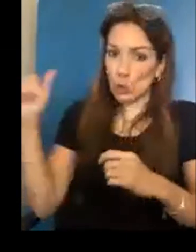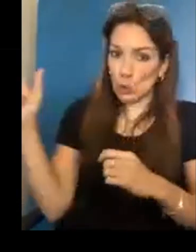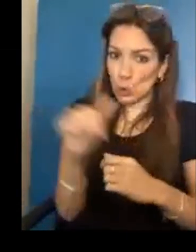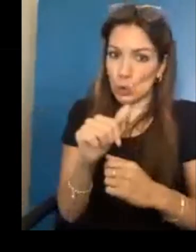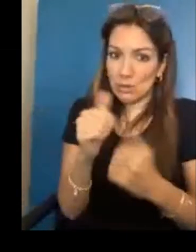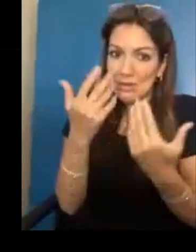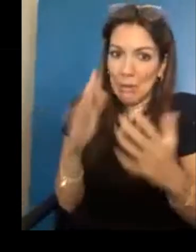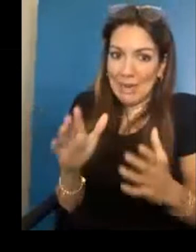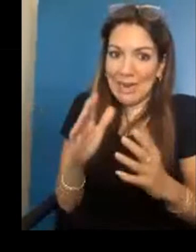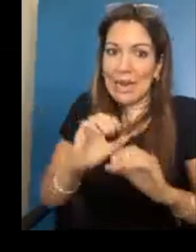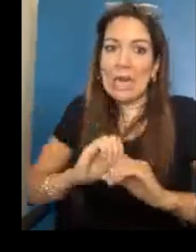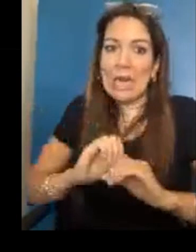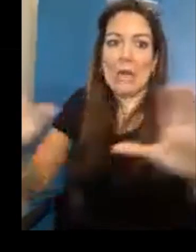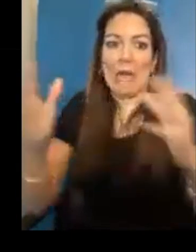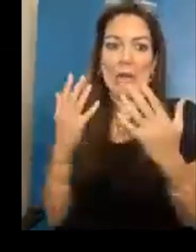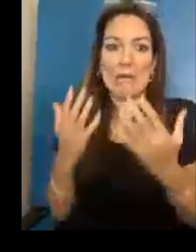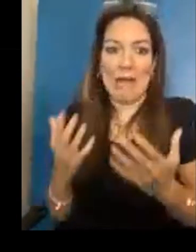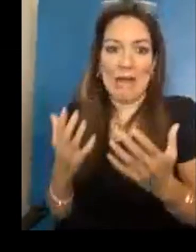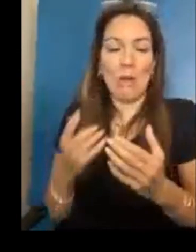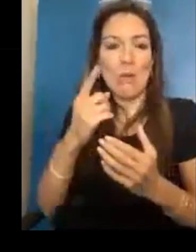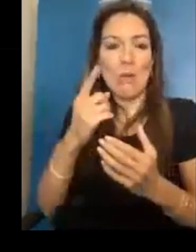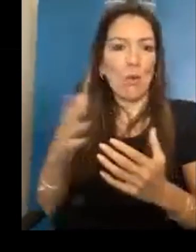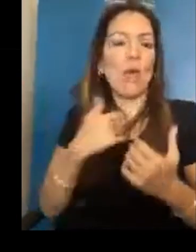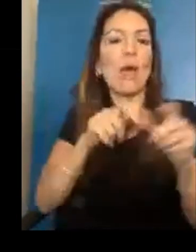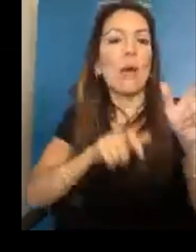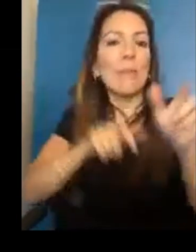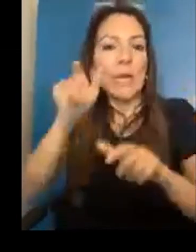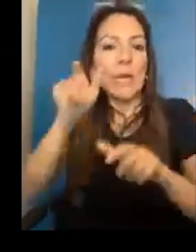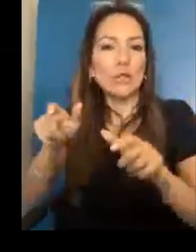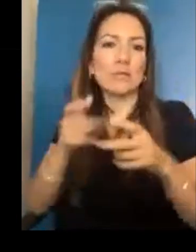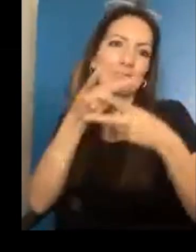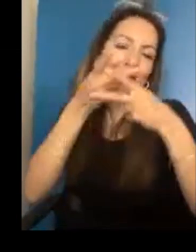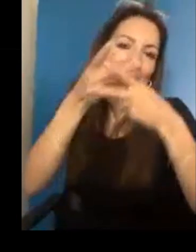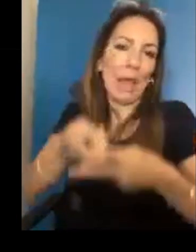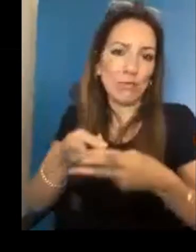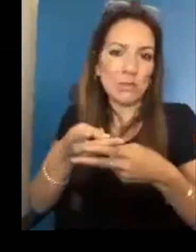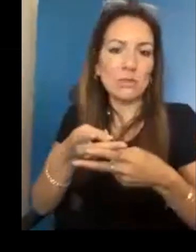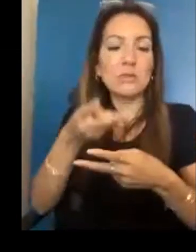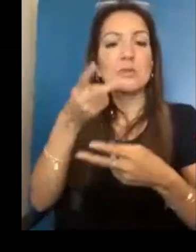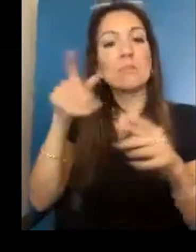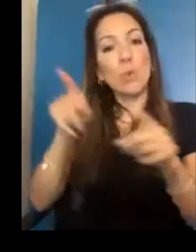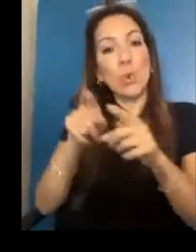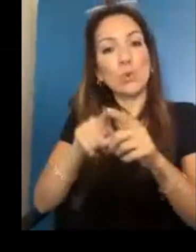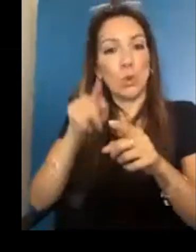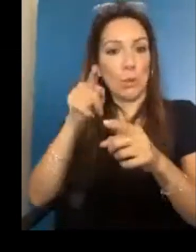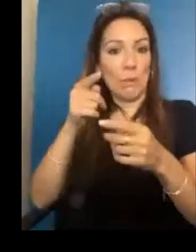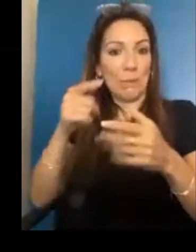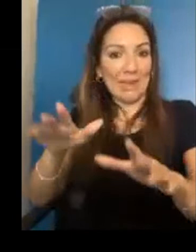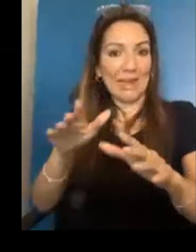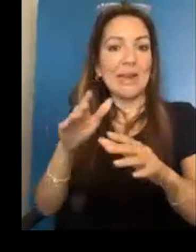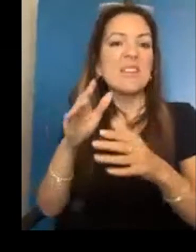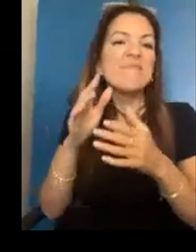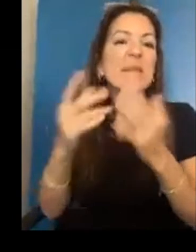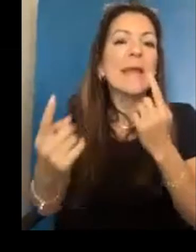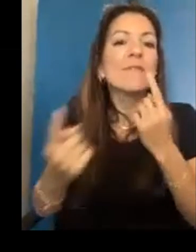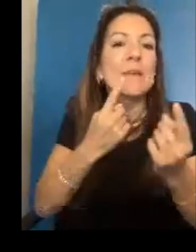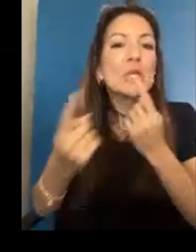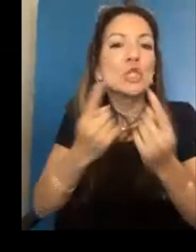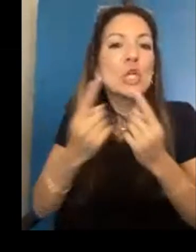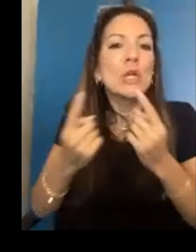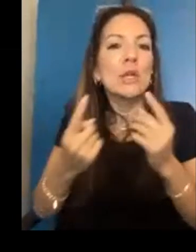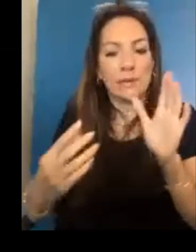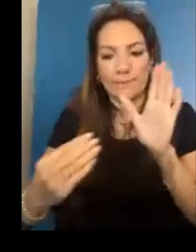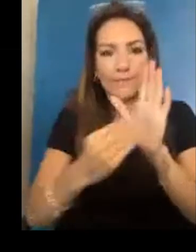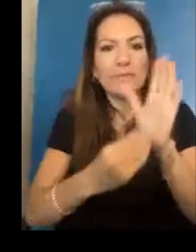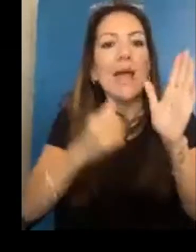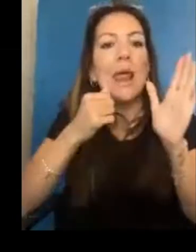out now to all of our patients and carers. And we've also put some standard information on all of our trust letters that